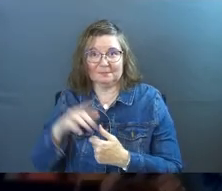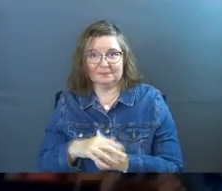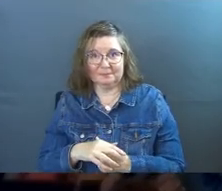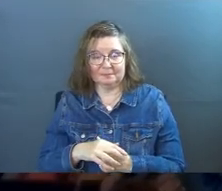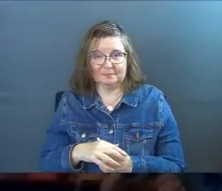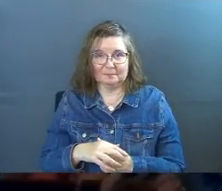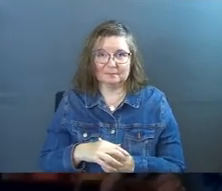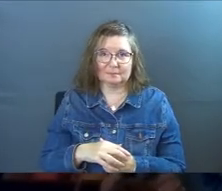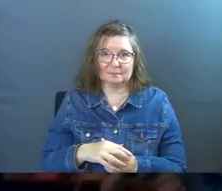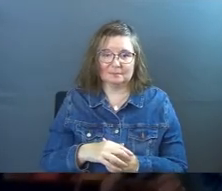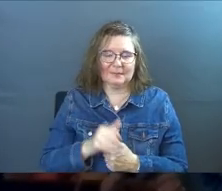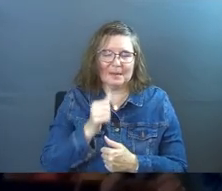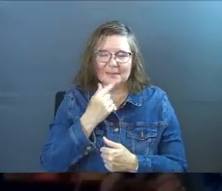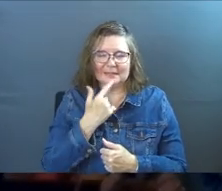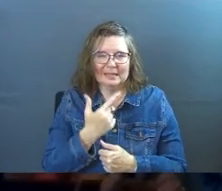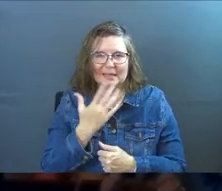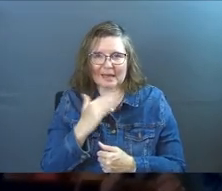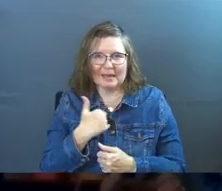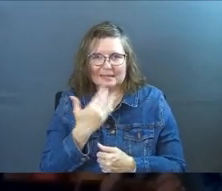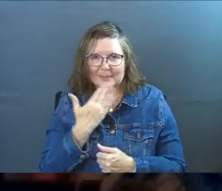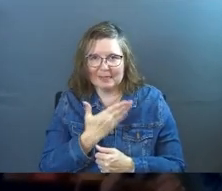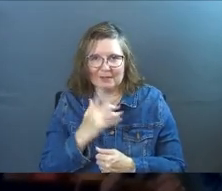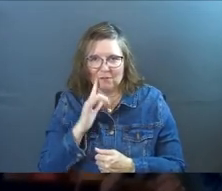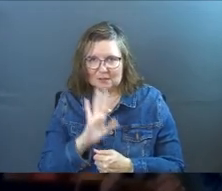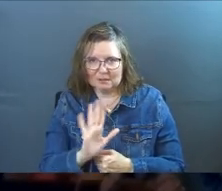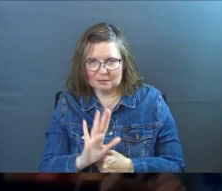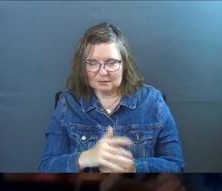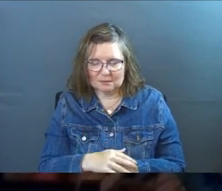Amen. I'm not saying that God has bad things for us.